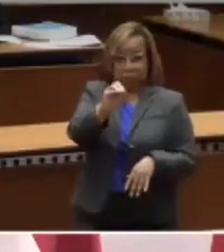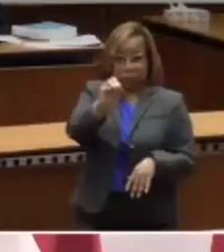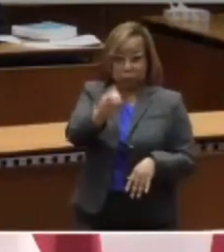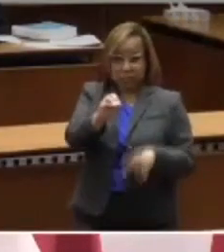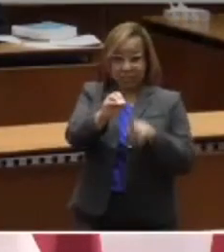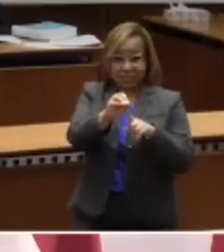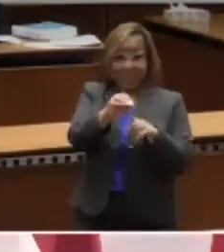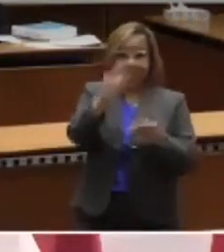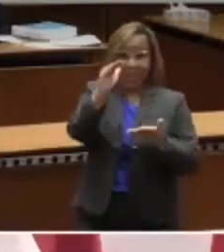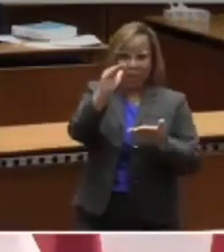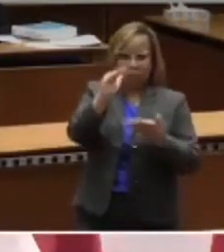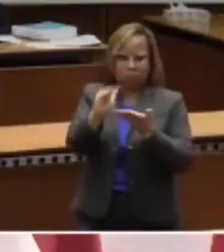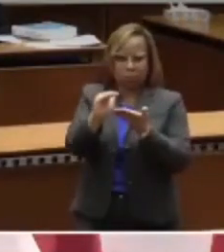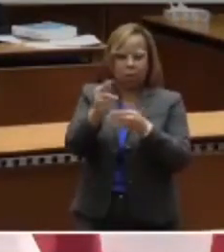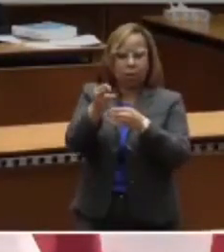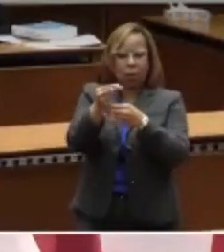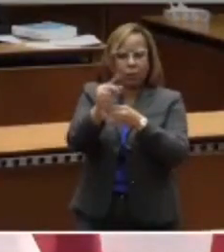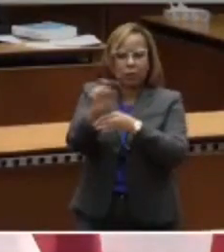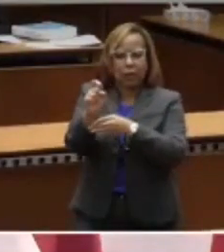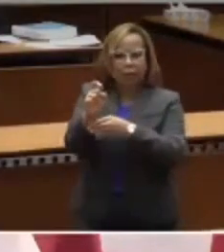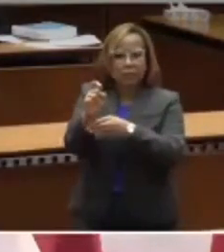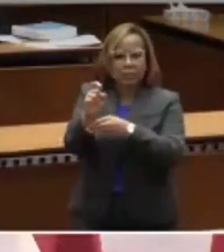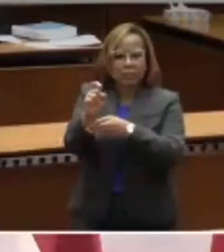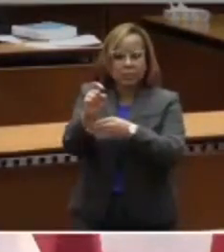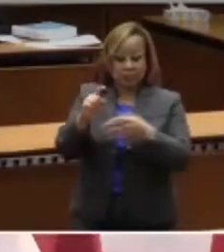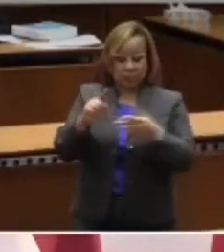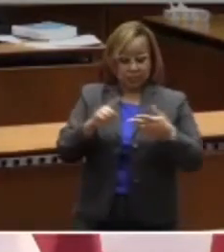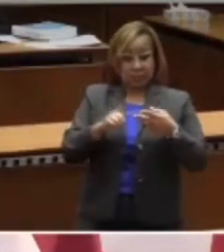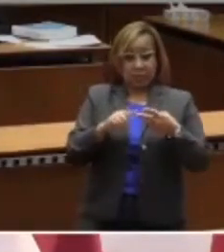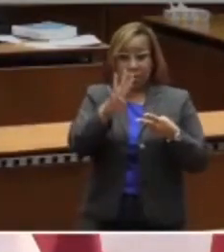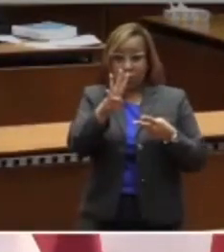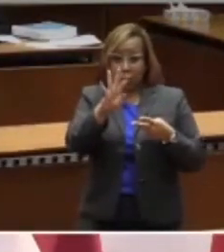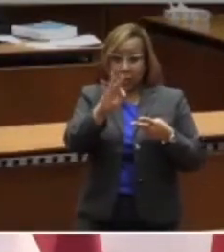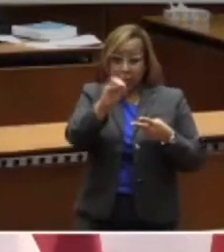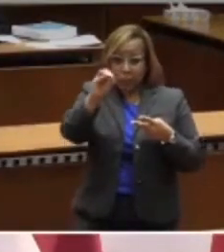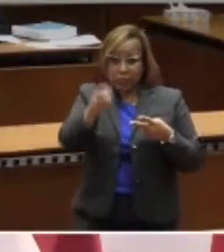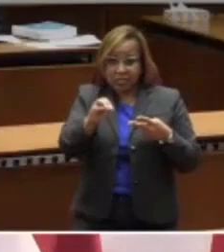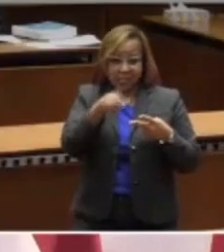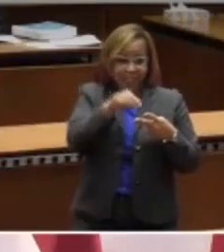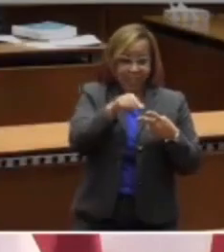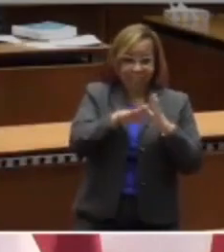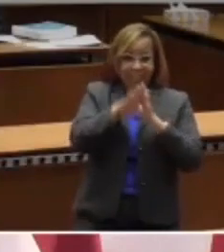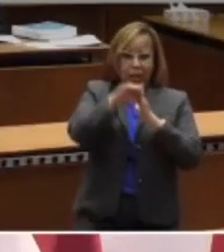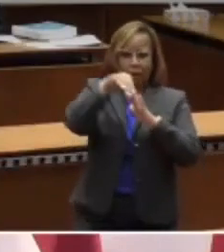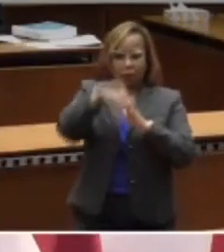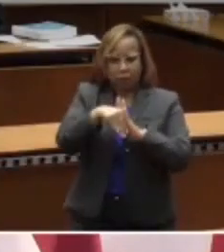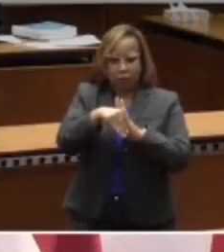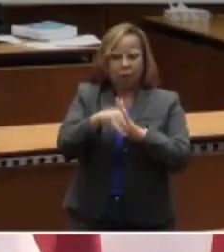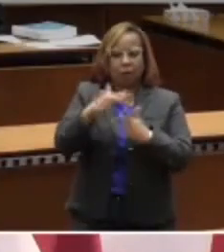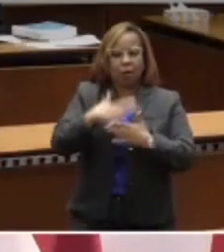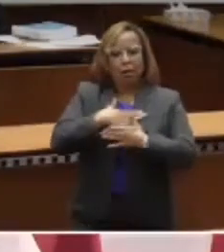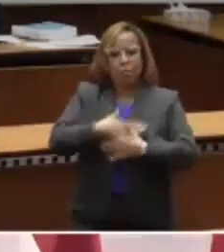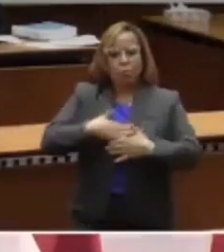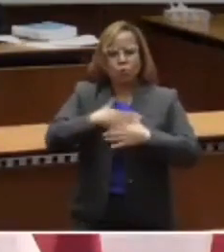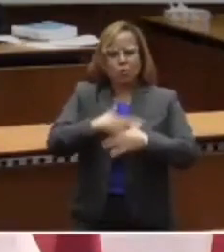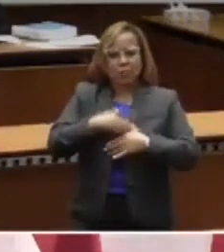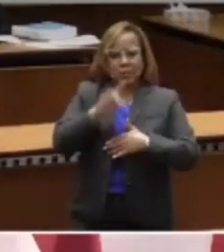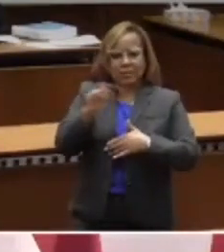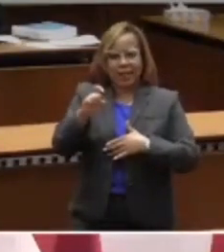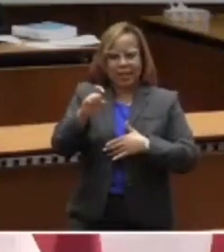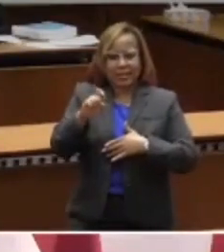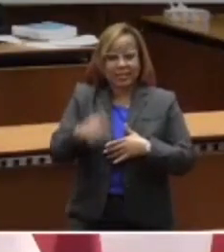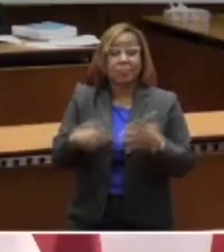77.5% decline in the hotel tax, a 49% decline in the amusement tax, a